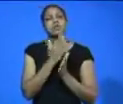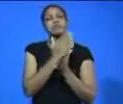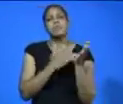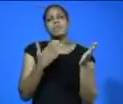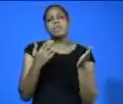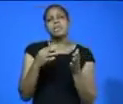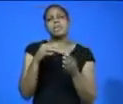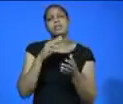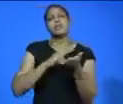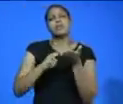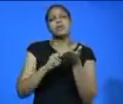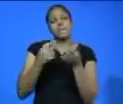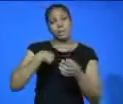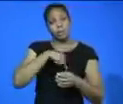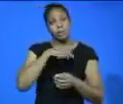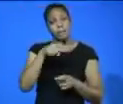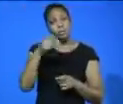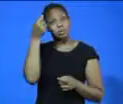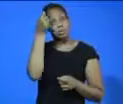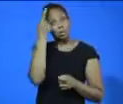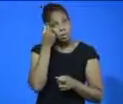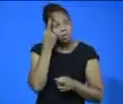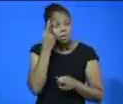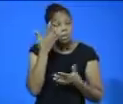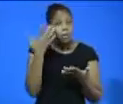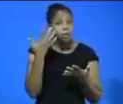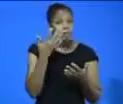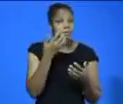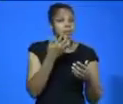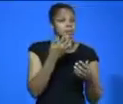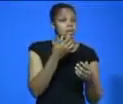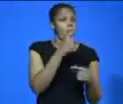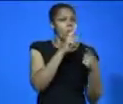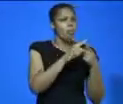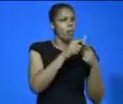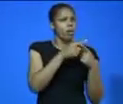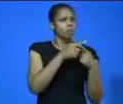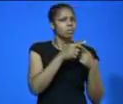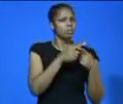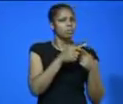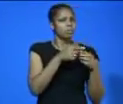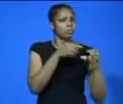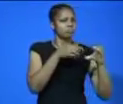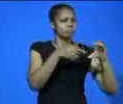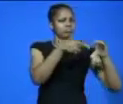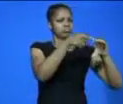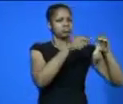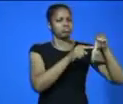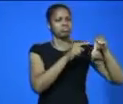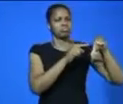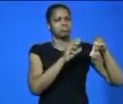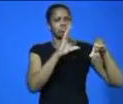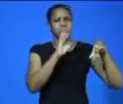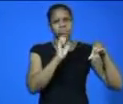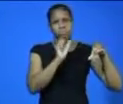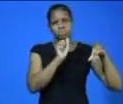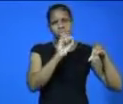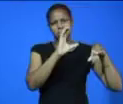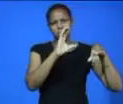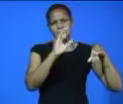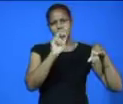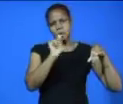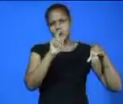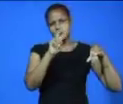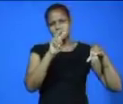church must understand. What did Elijah say? Elijah, when God asked him, what are you doing? He said, I am the only one left. Hear